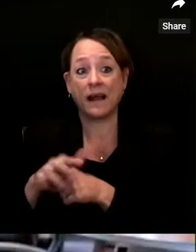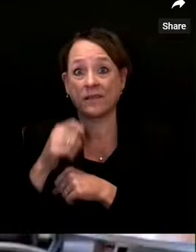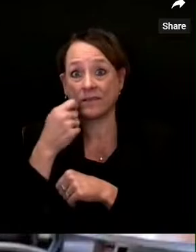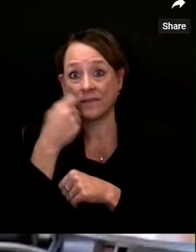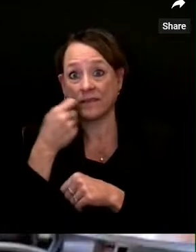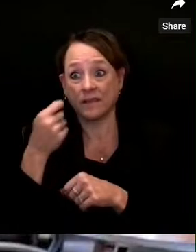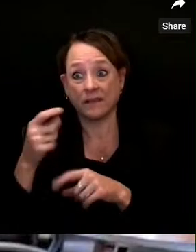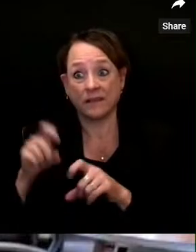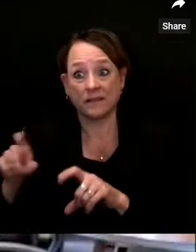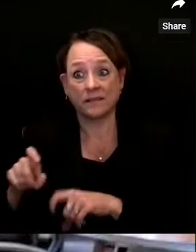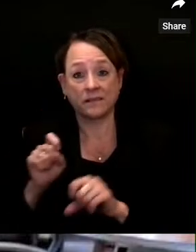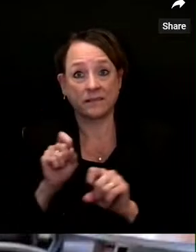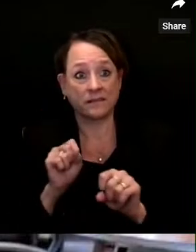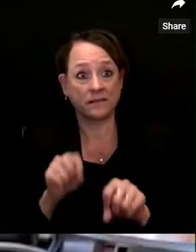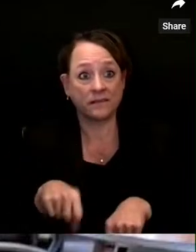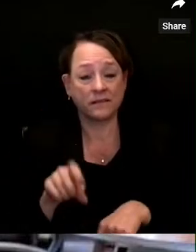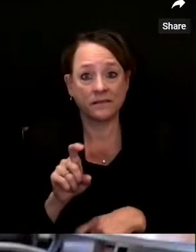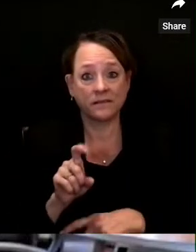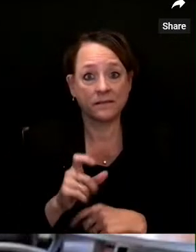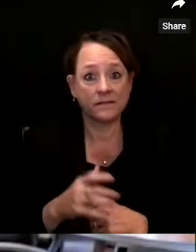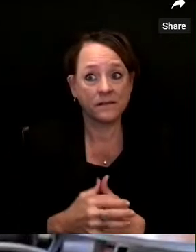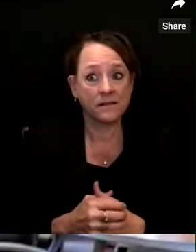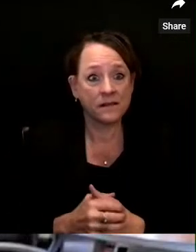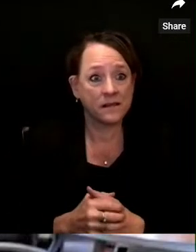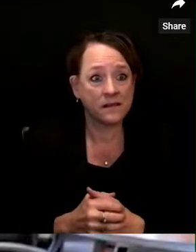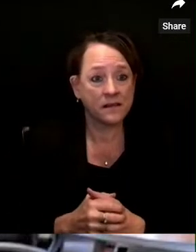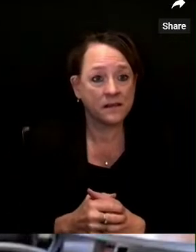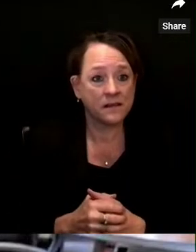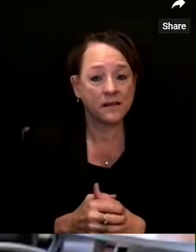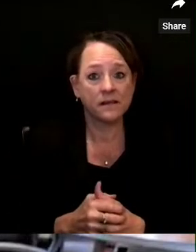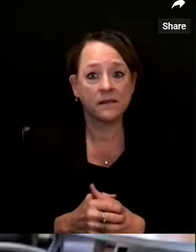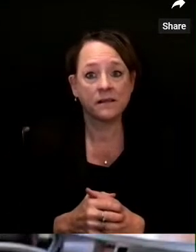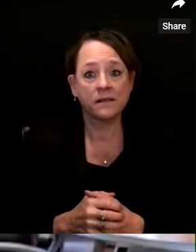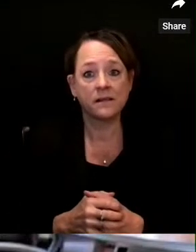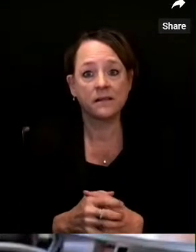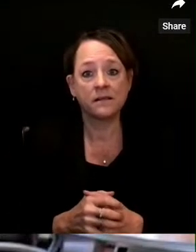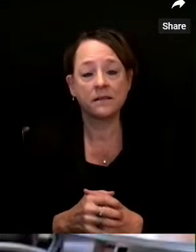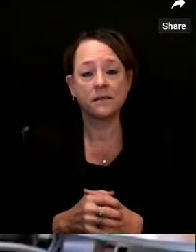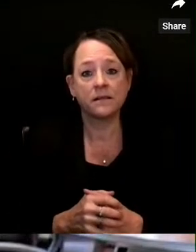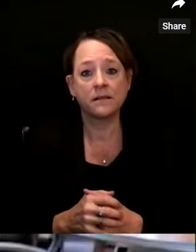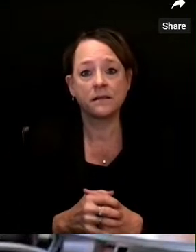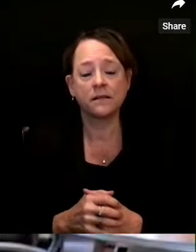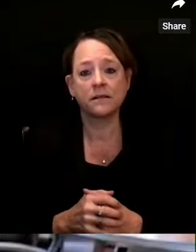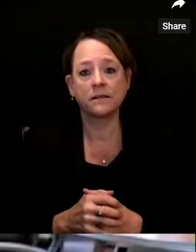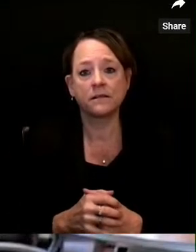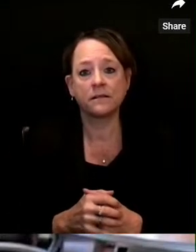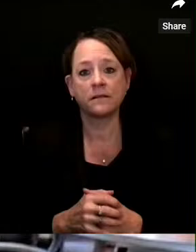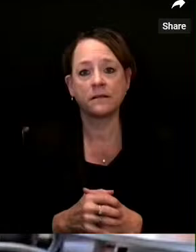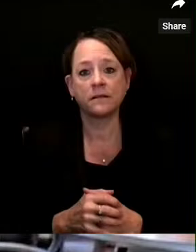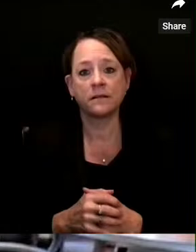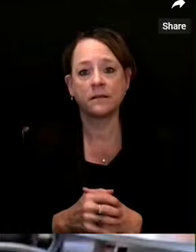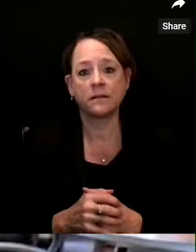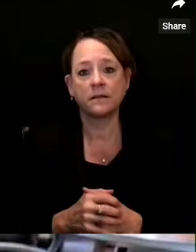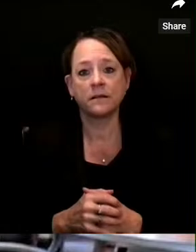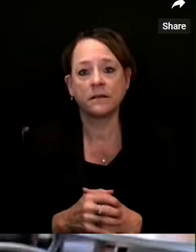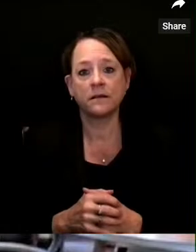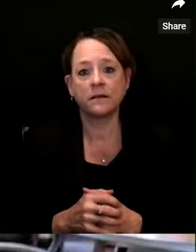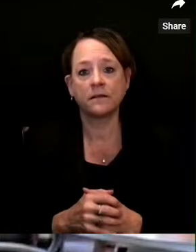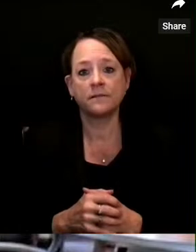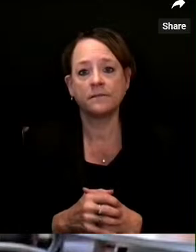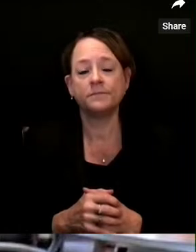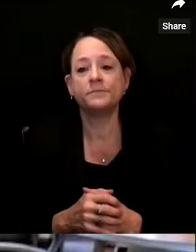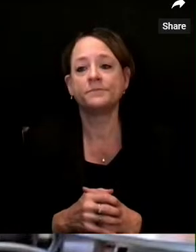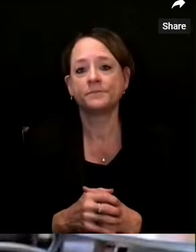those two things are not really related to each other. I think what folks are observing in terms of COVID